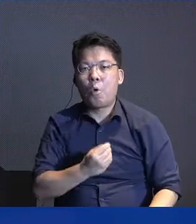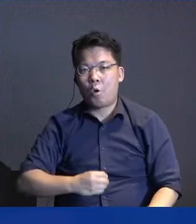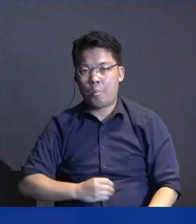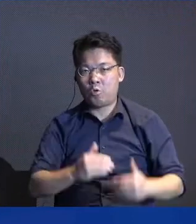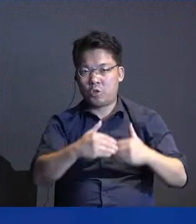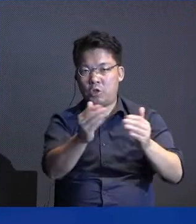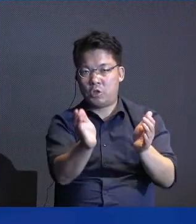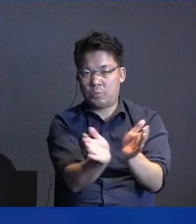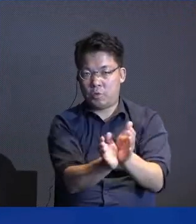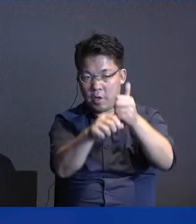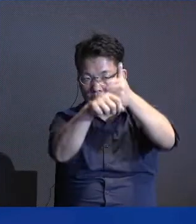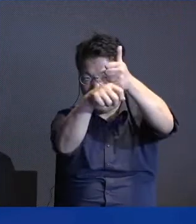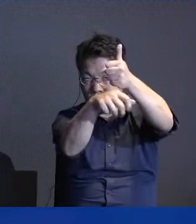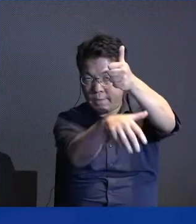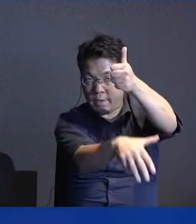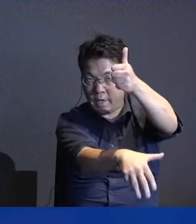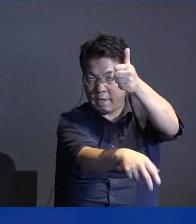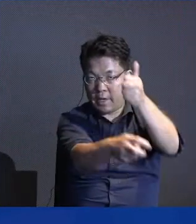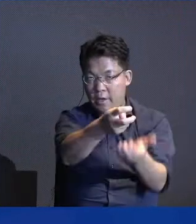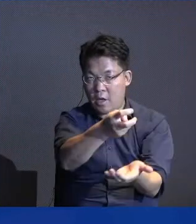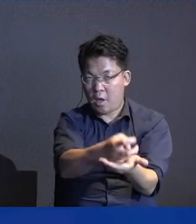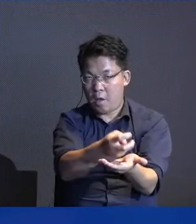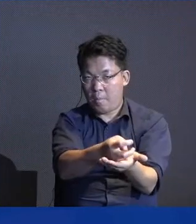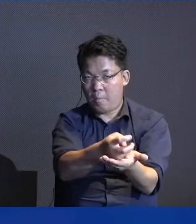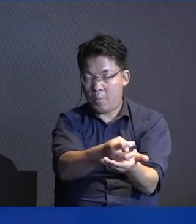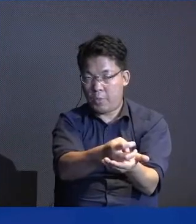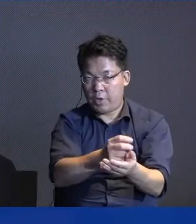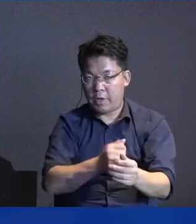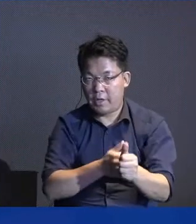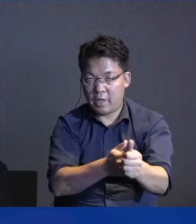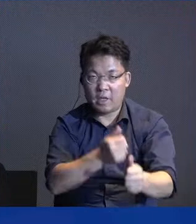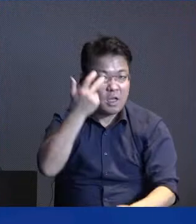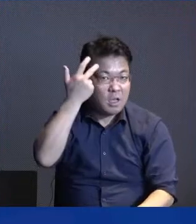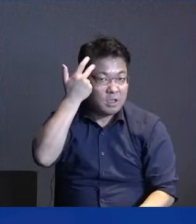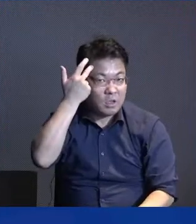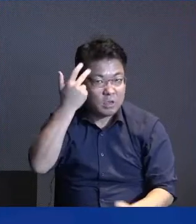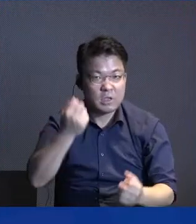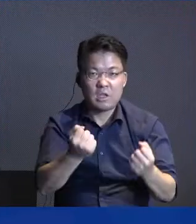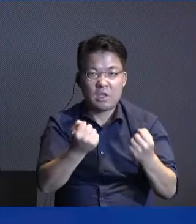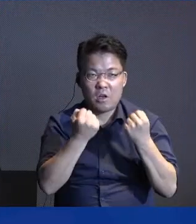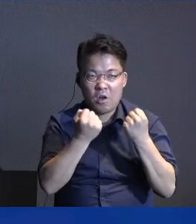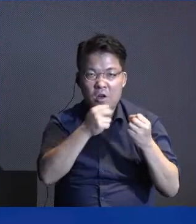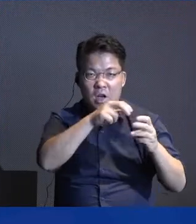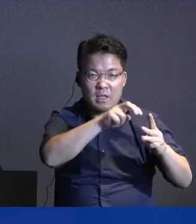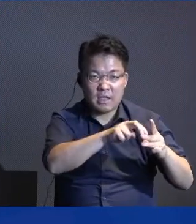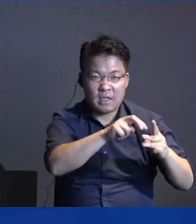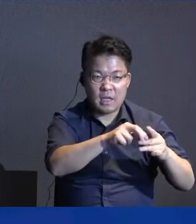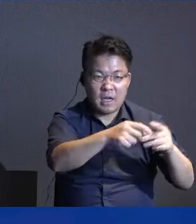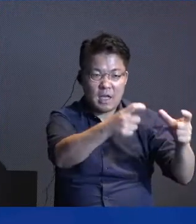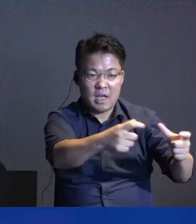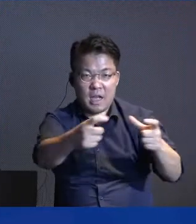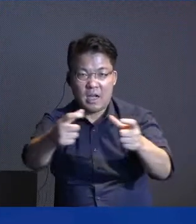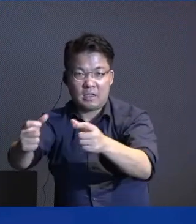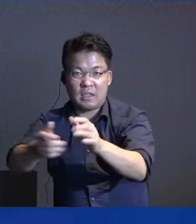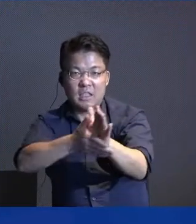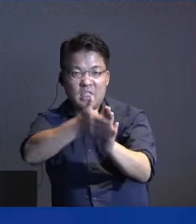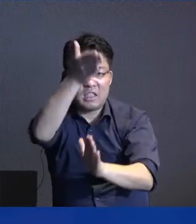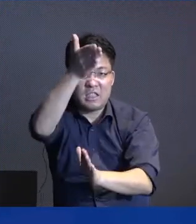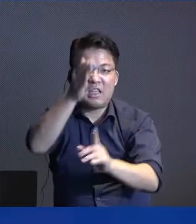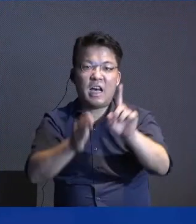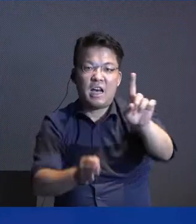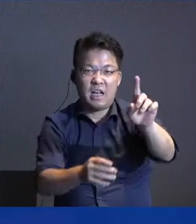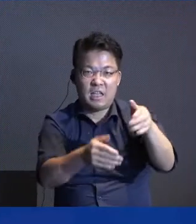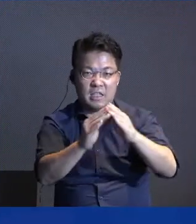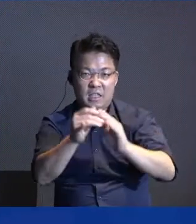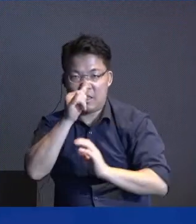include Mental Health Welfare Center, Addiction Management Integrated Support Center, Suicide Prevention Center,